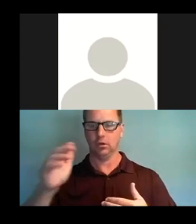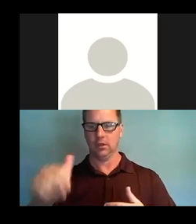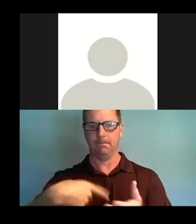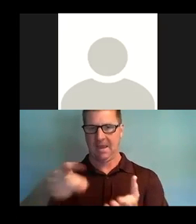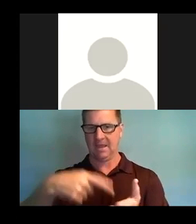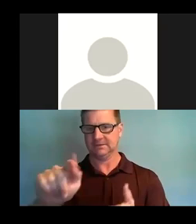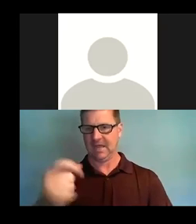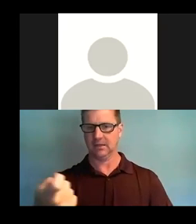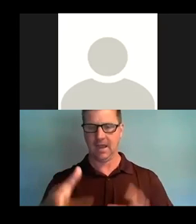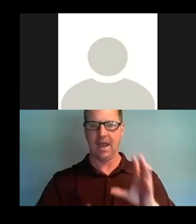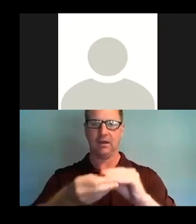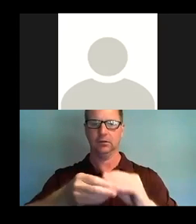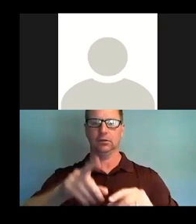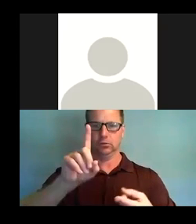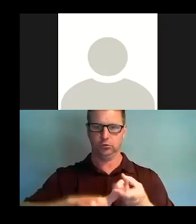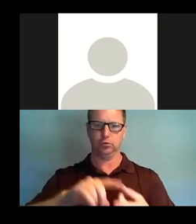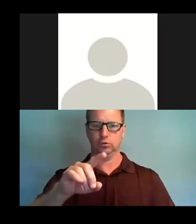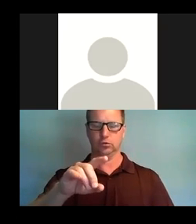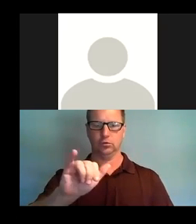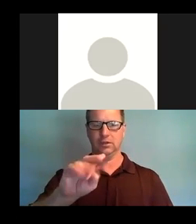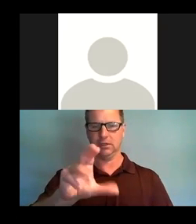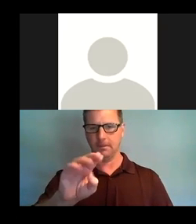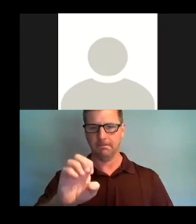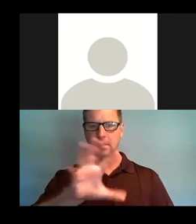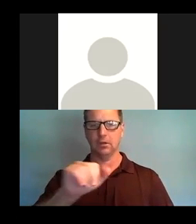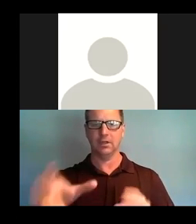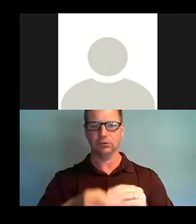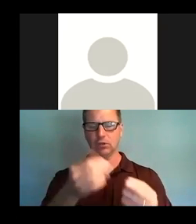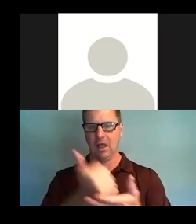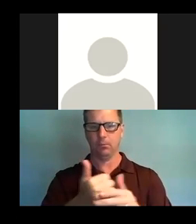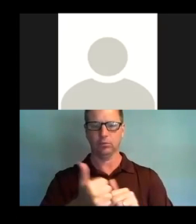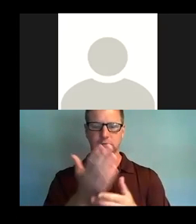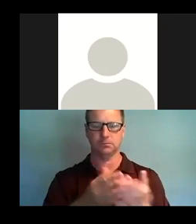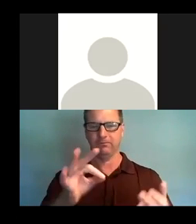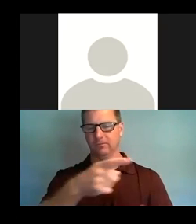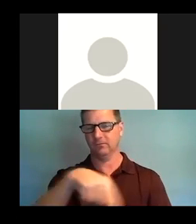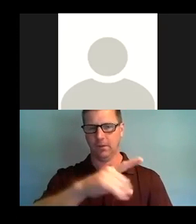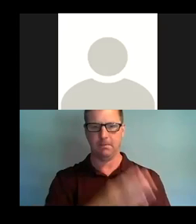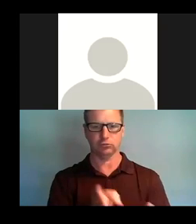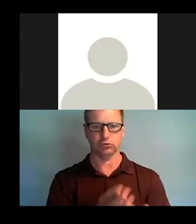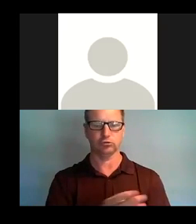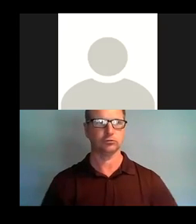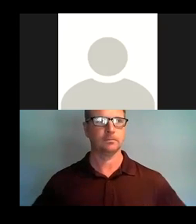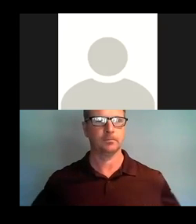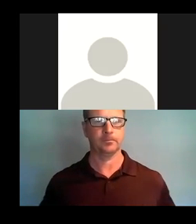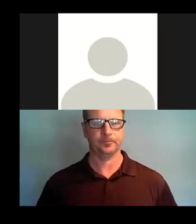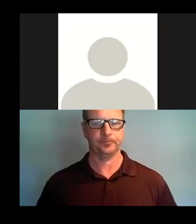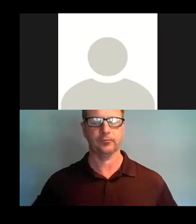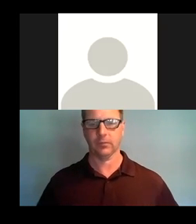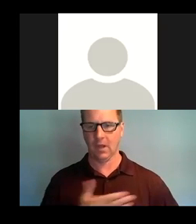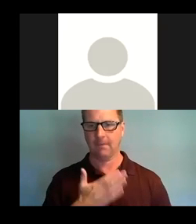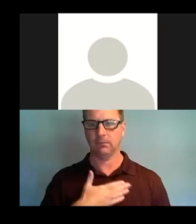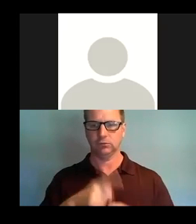paying taxes, adding to the increment and additional help with some of the budgets. Happy to take any questions for